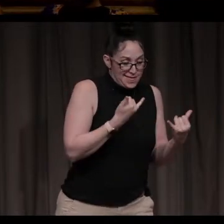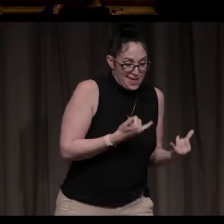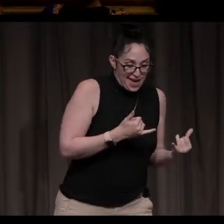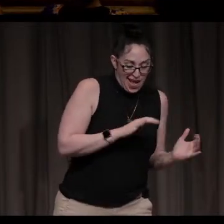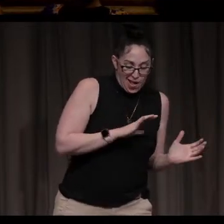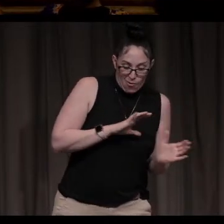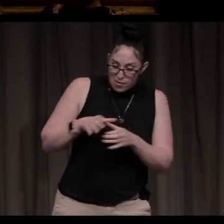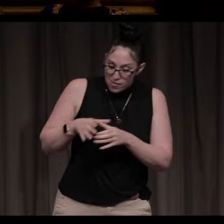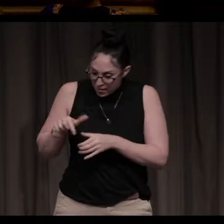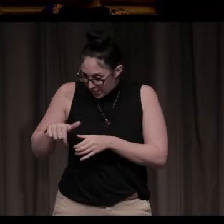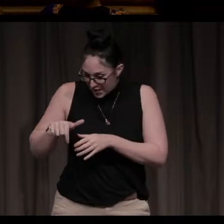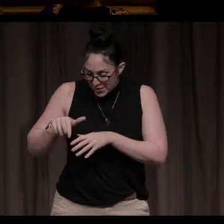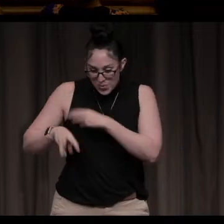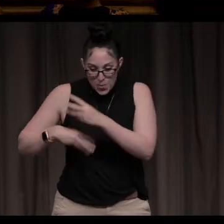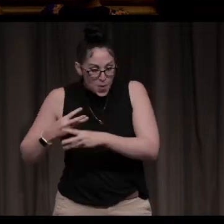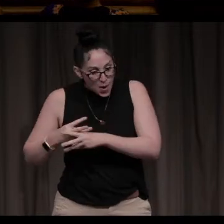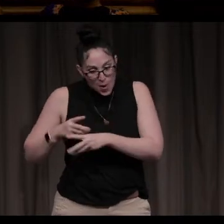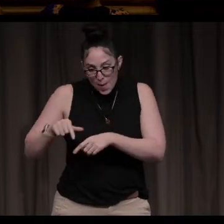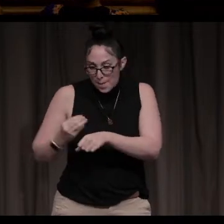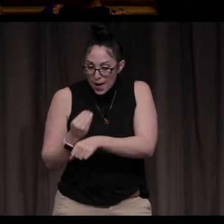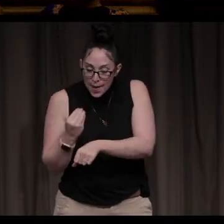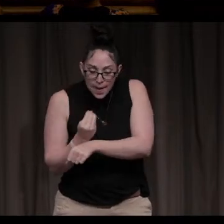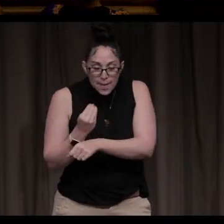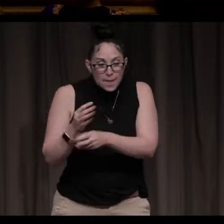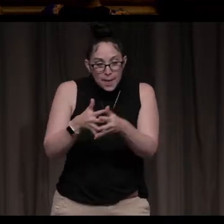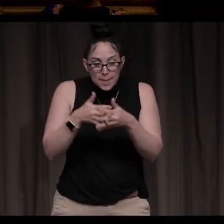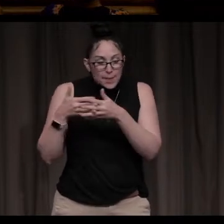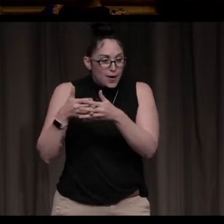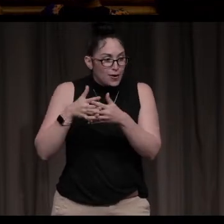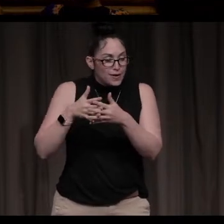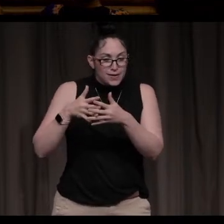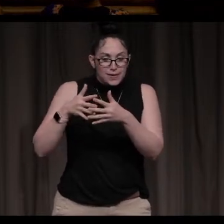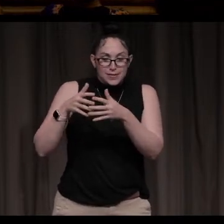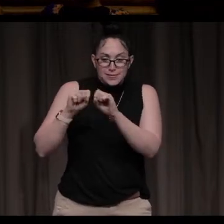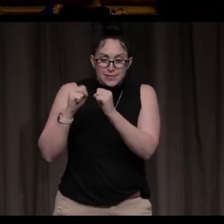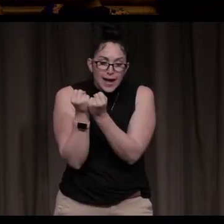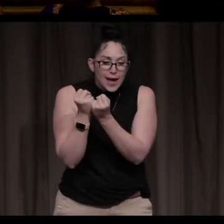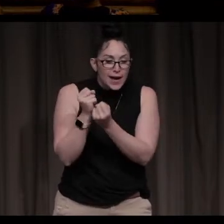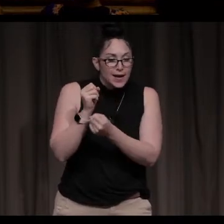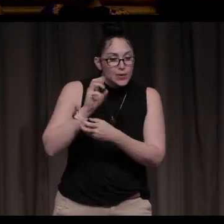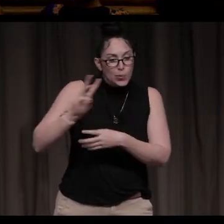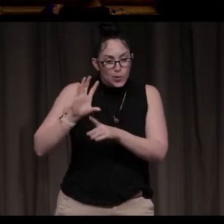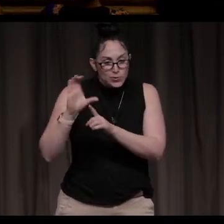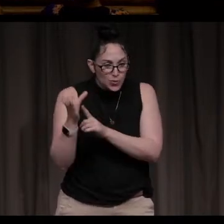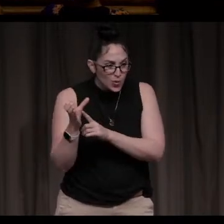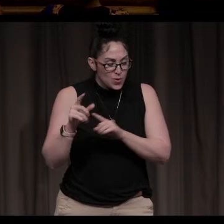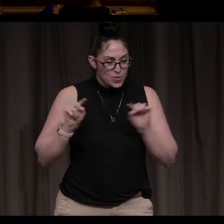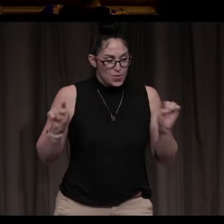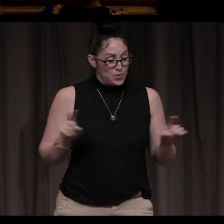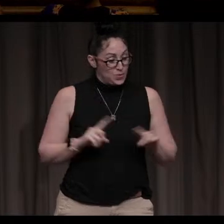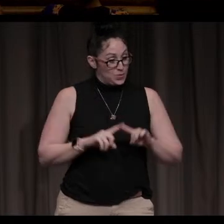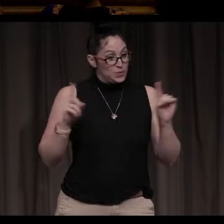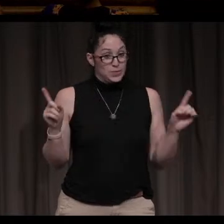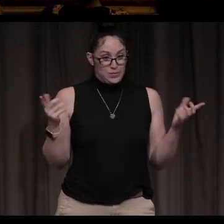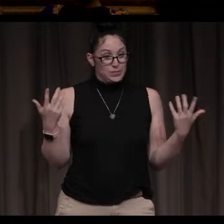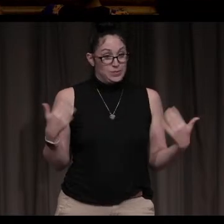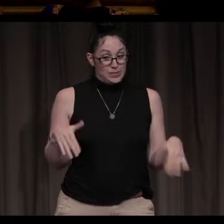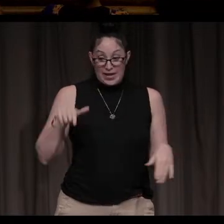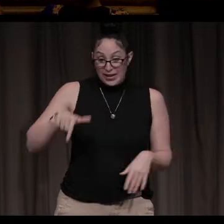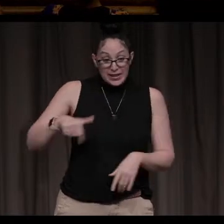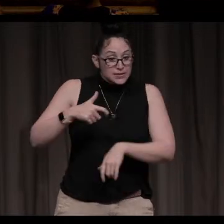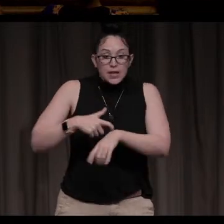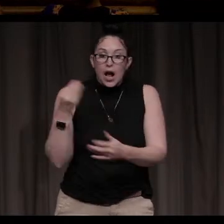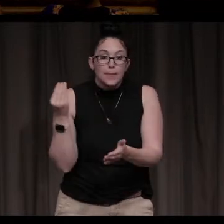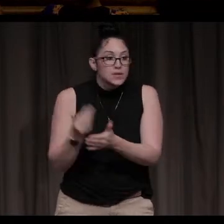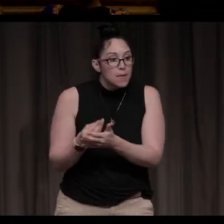here, the world of Miami, American society, Western culture, I mean, time is money. And